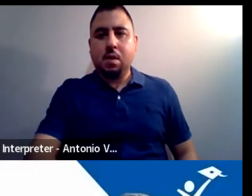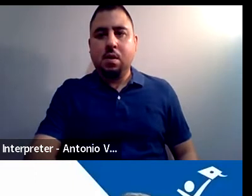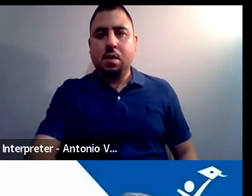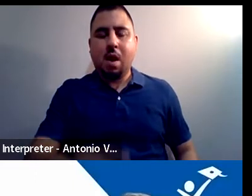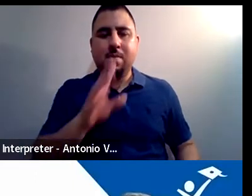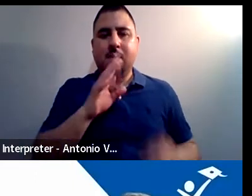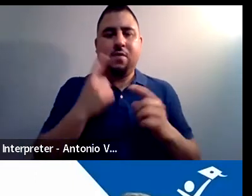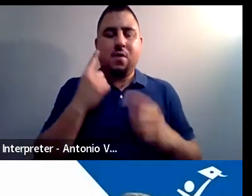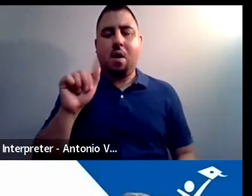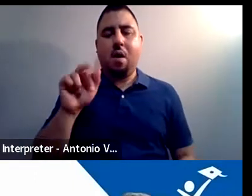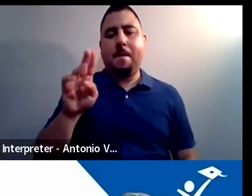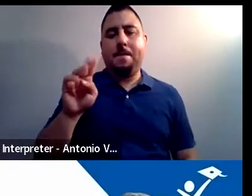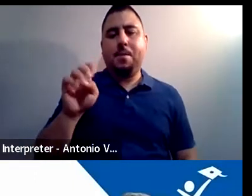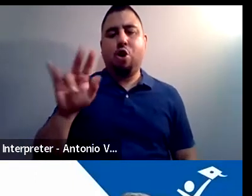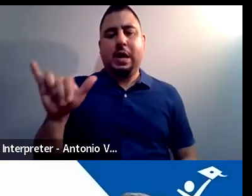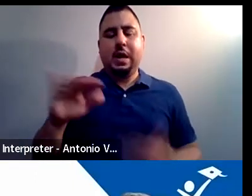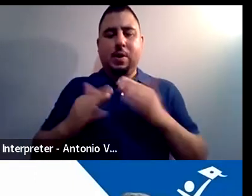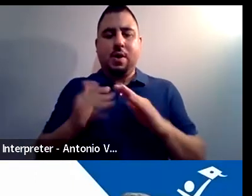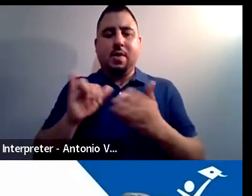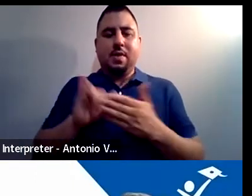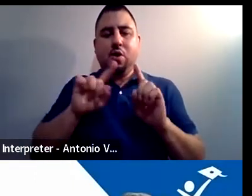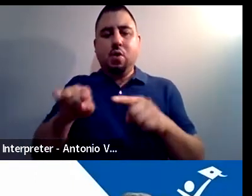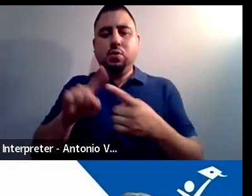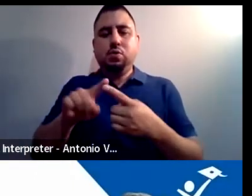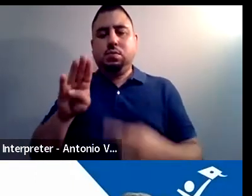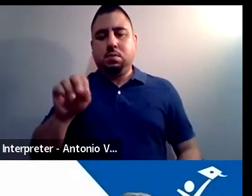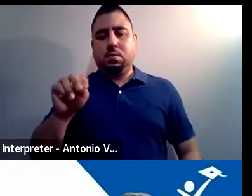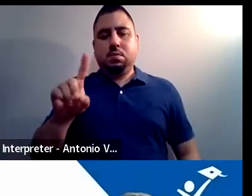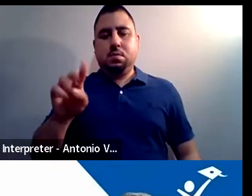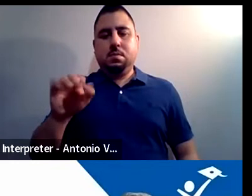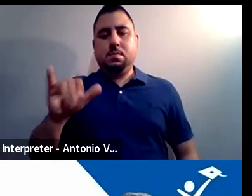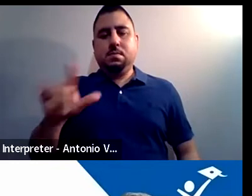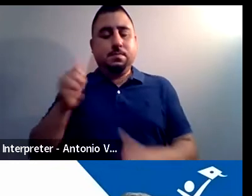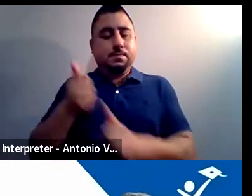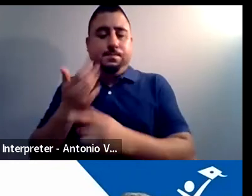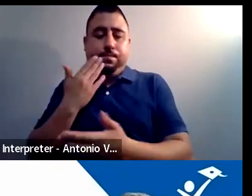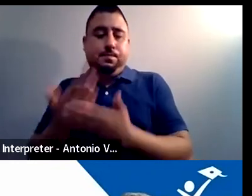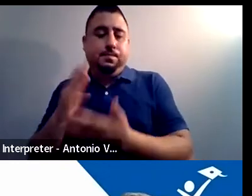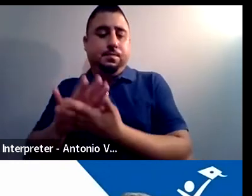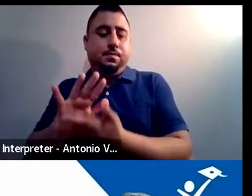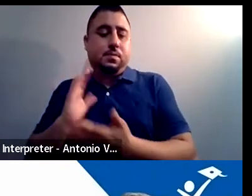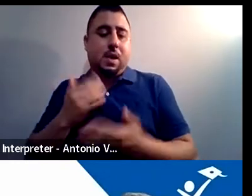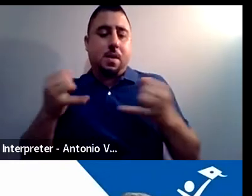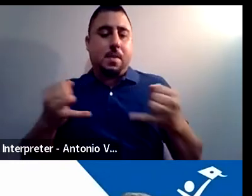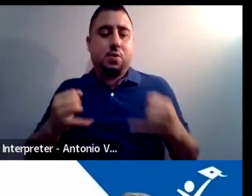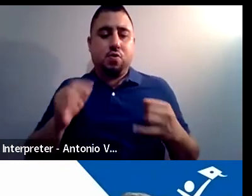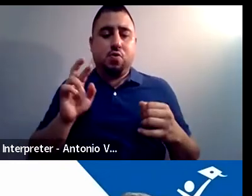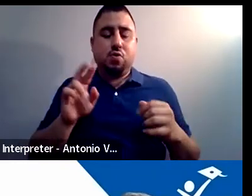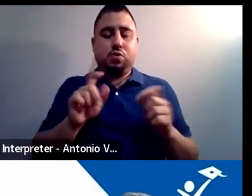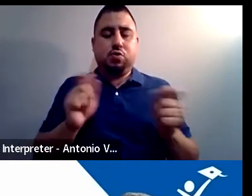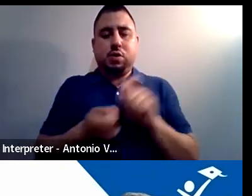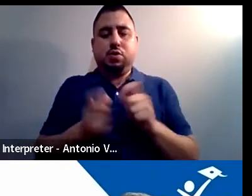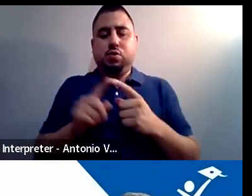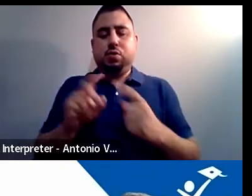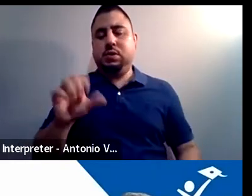community that goes to Bond Mill, which is a great school. Albury is said to be zoned to